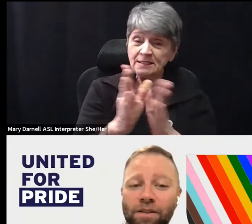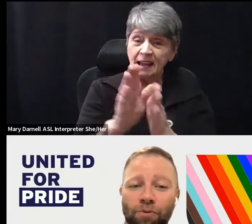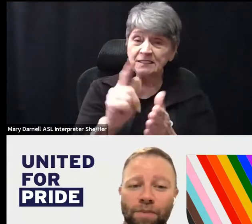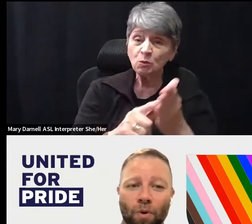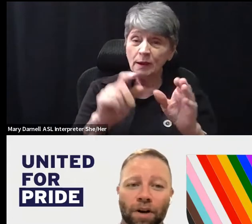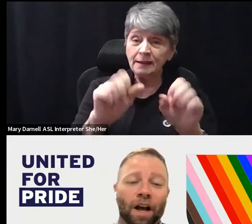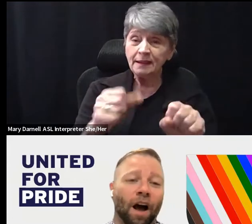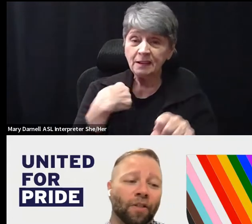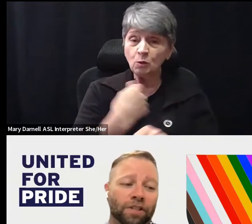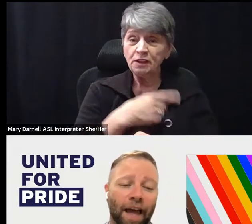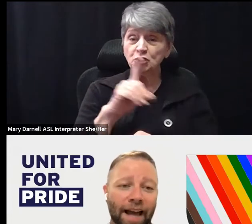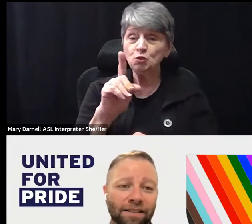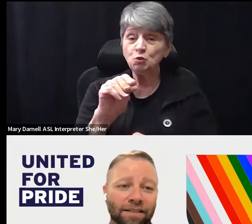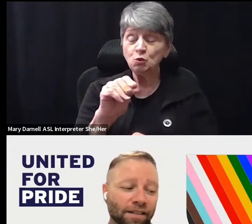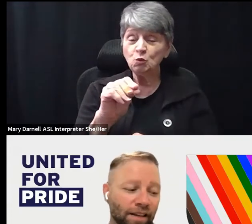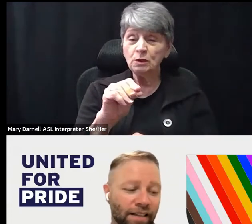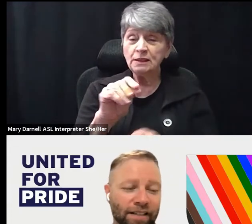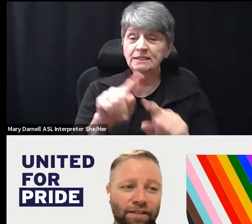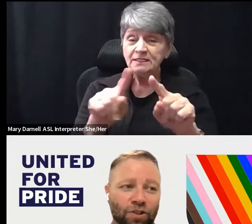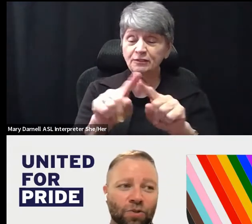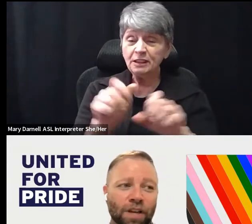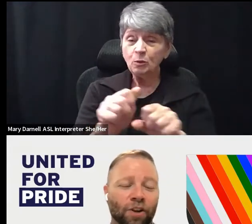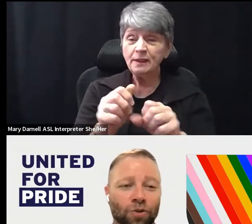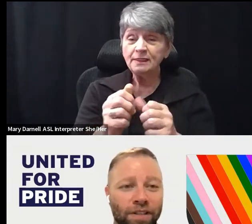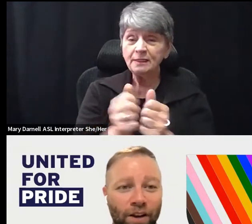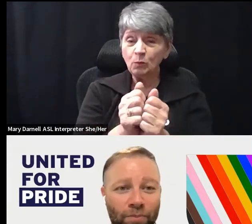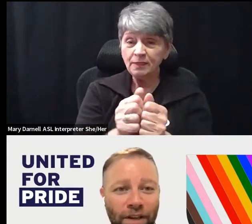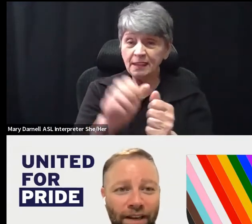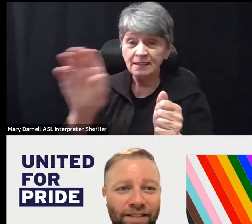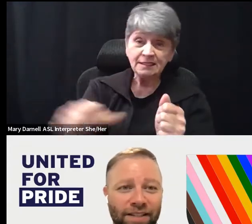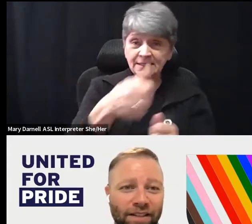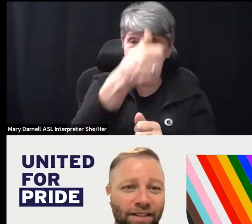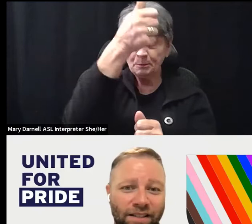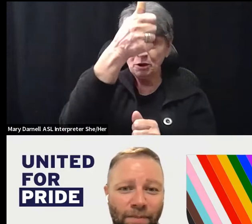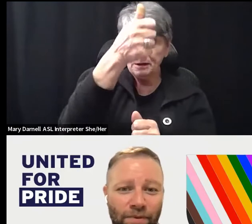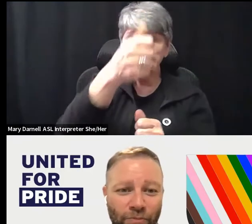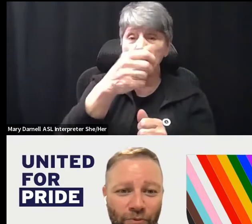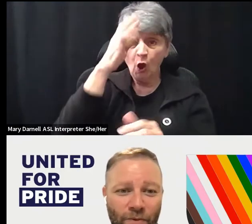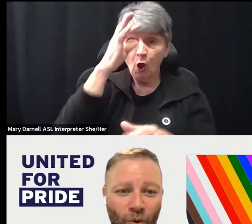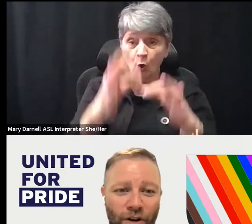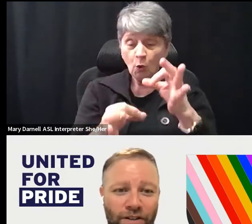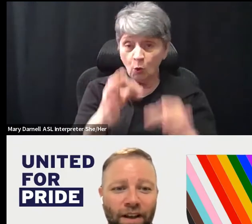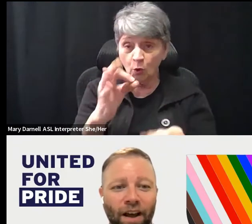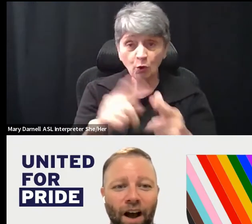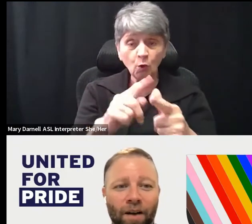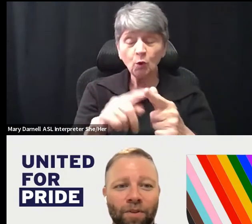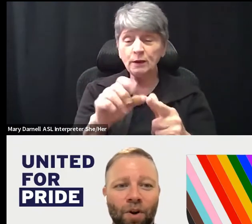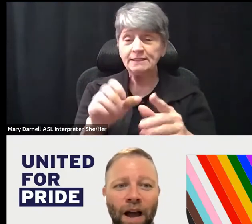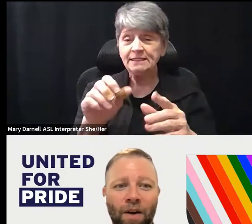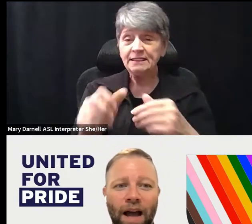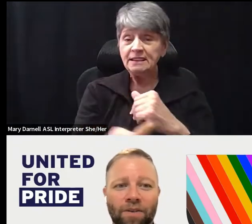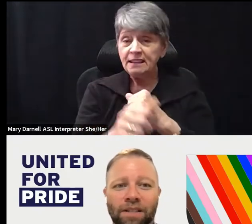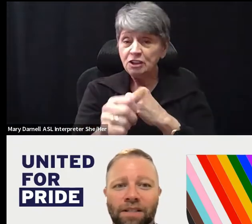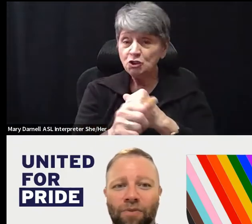differently at the Supreme Court. Others have asked, is it too dangerous now to bring cases to this type of Supreme Court? You